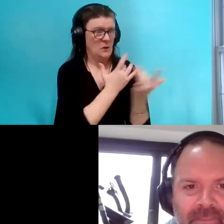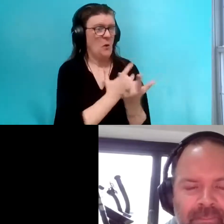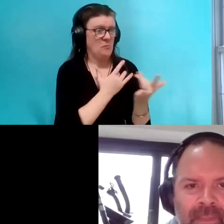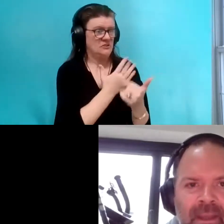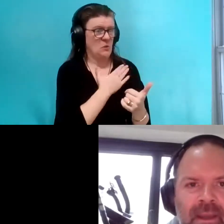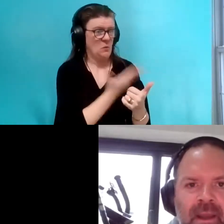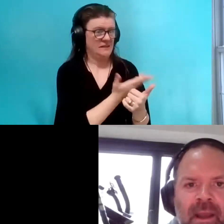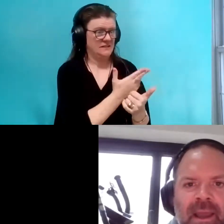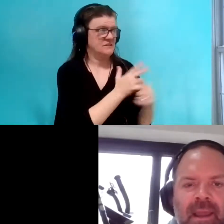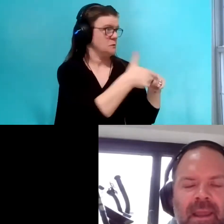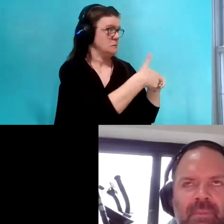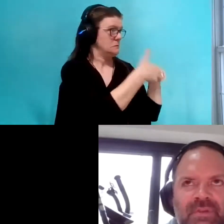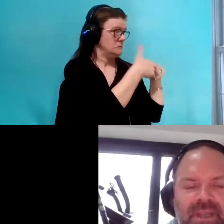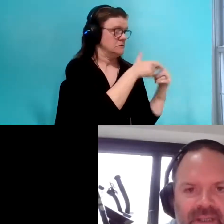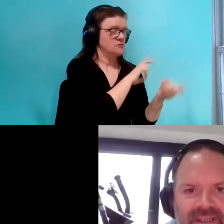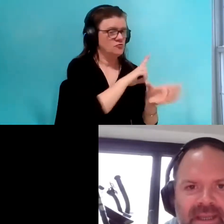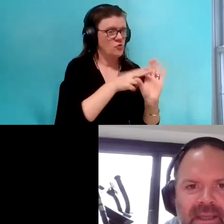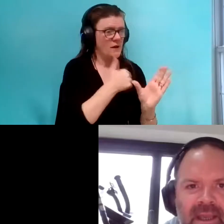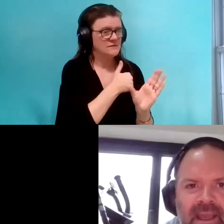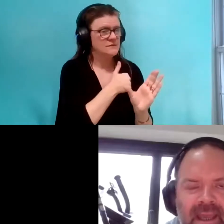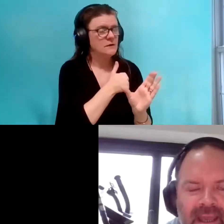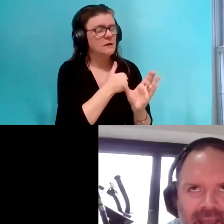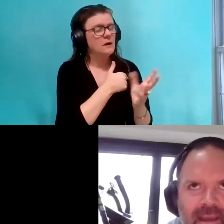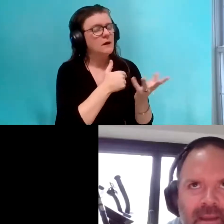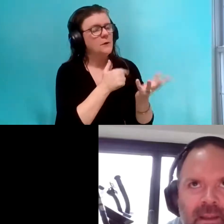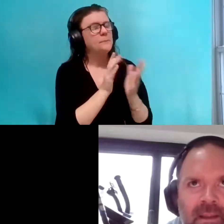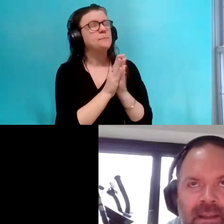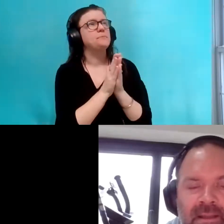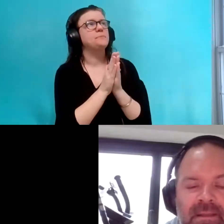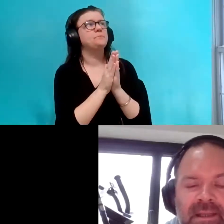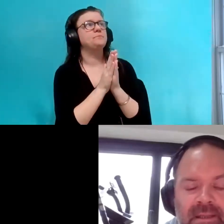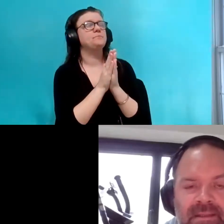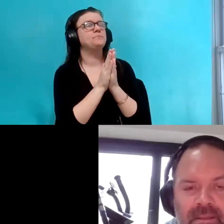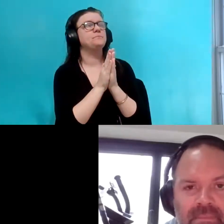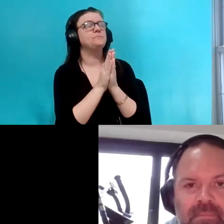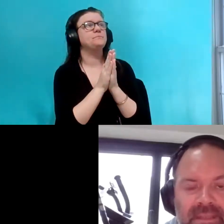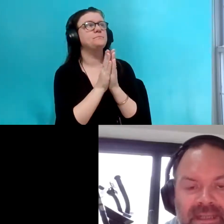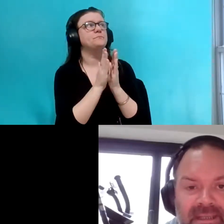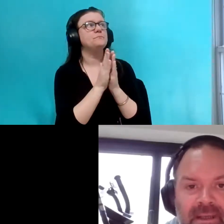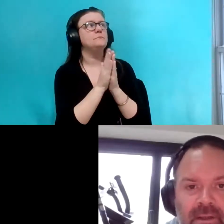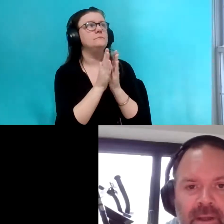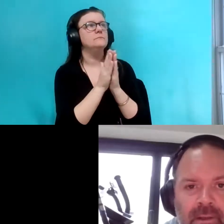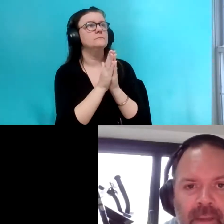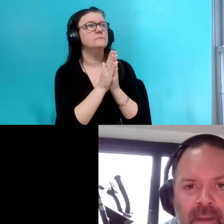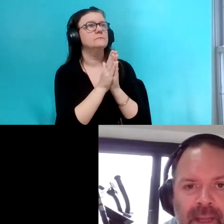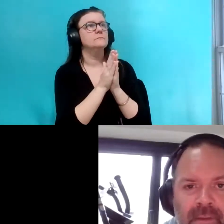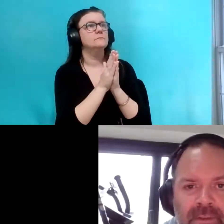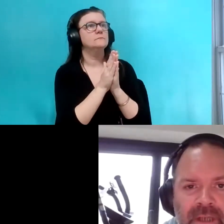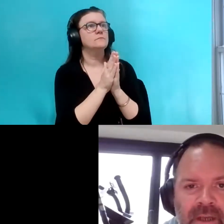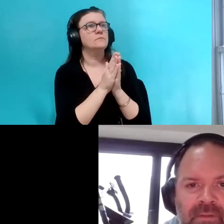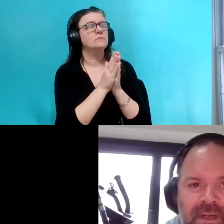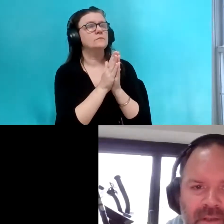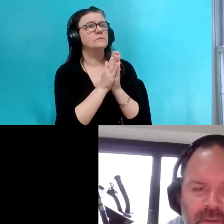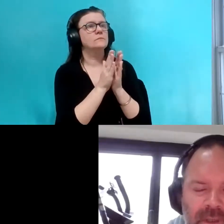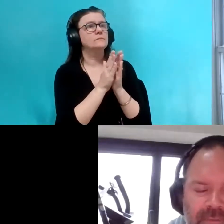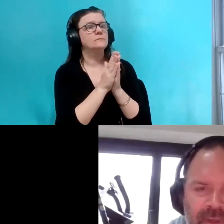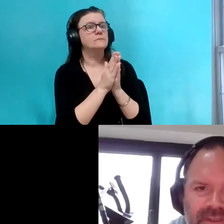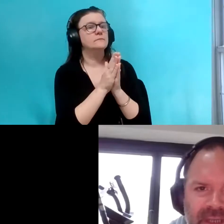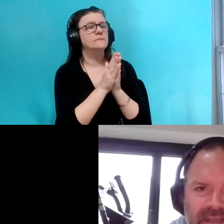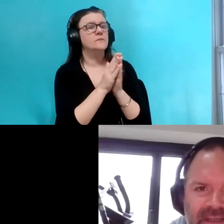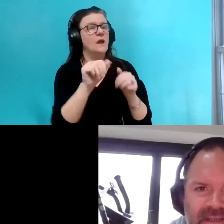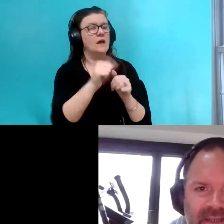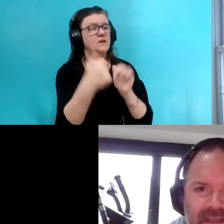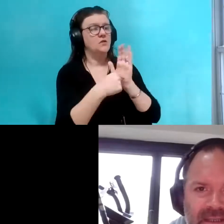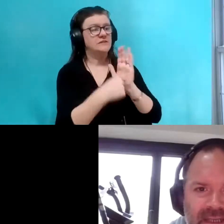appreciated. It was really good to hear in some detail about another example of